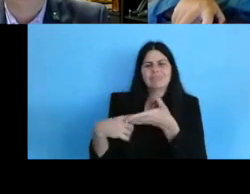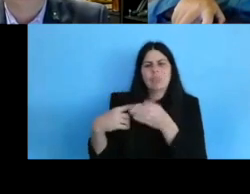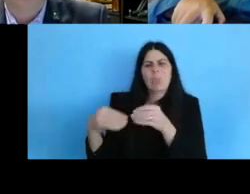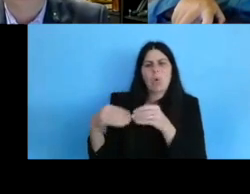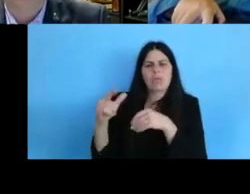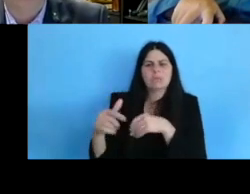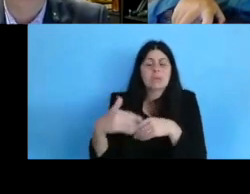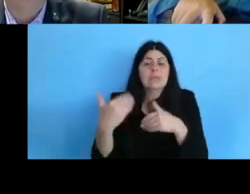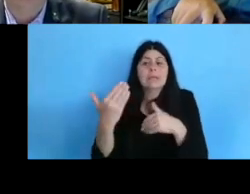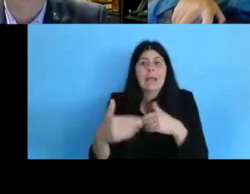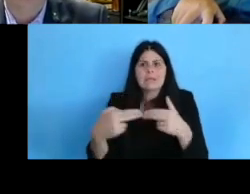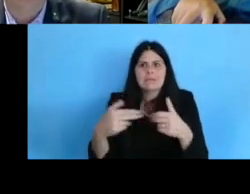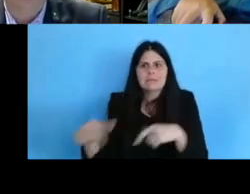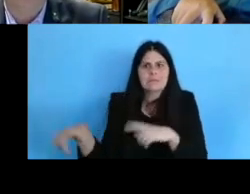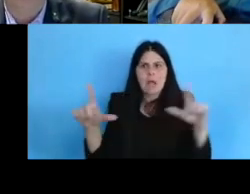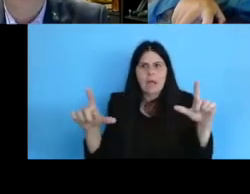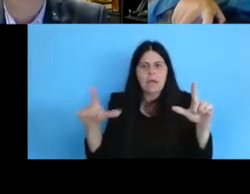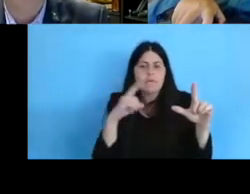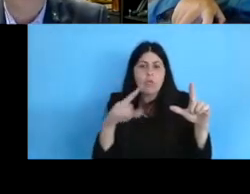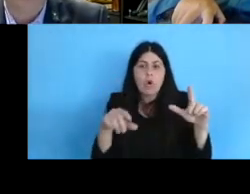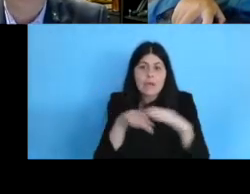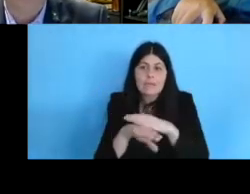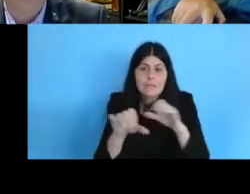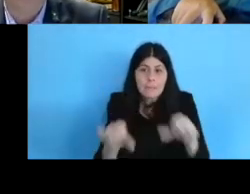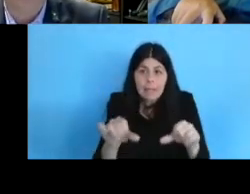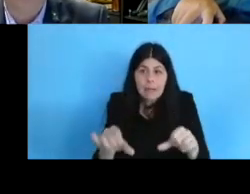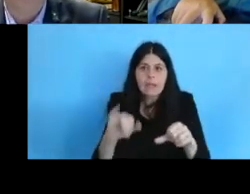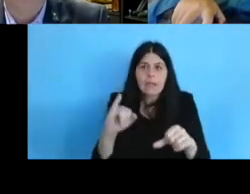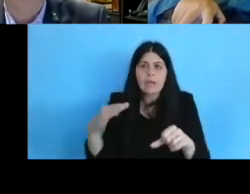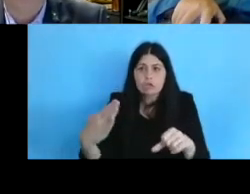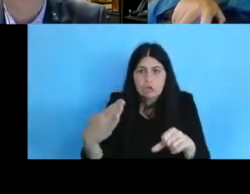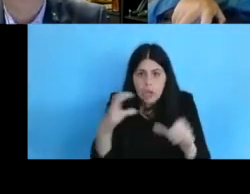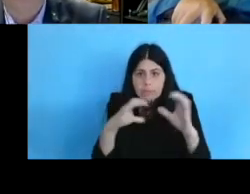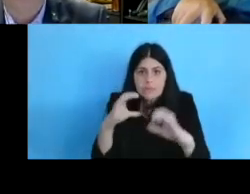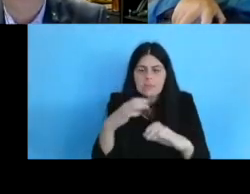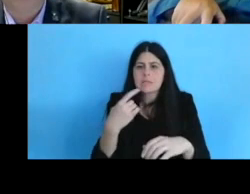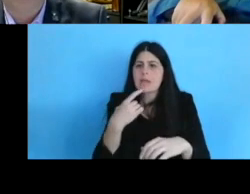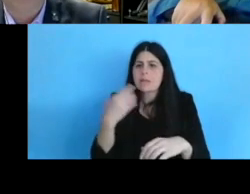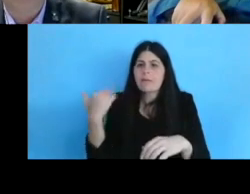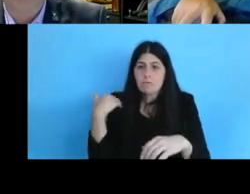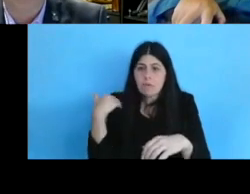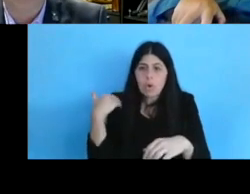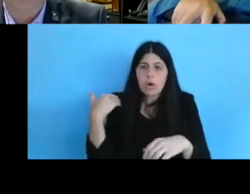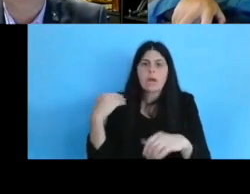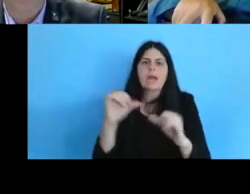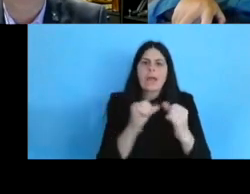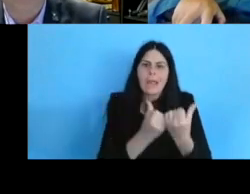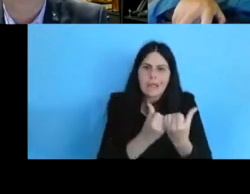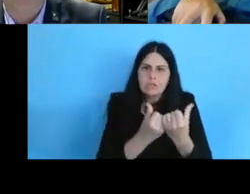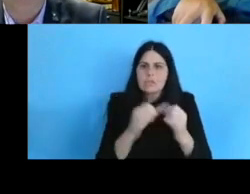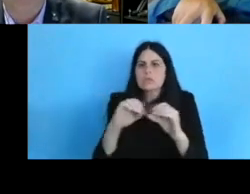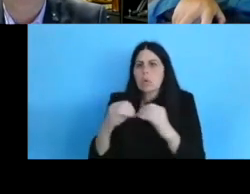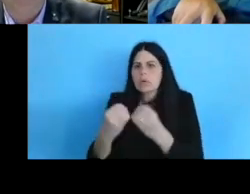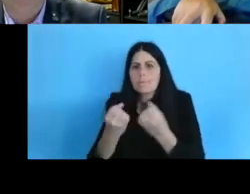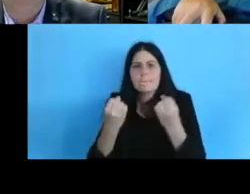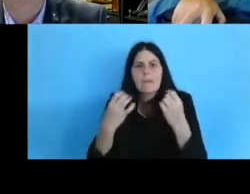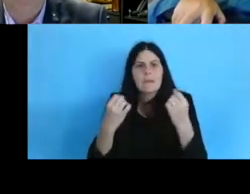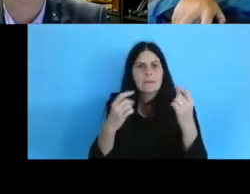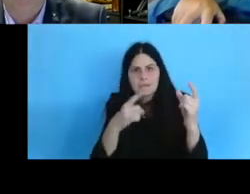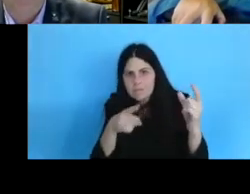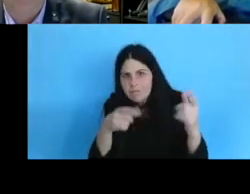So accessibility and job seeking, as I mentioned before, agencies and organizations, there's a lot of acronyms there, but the Veterans